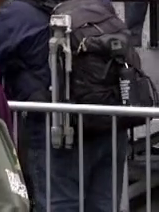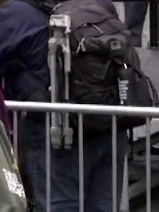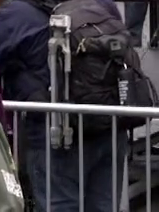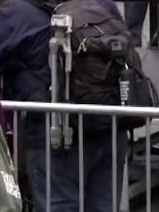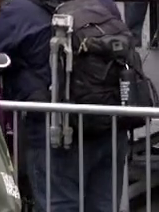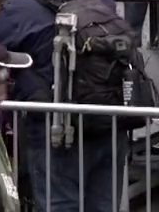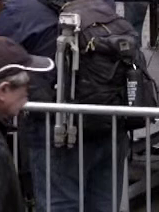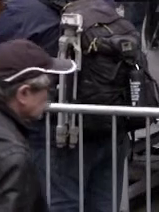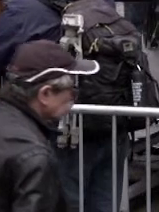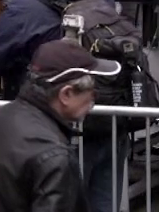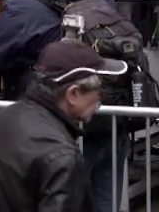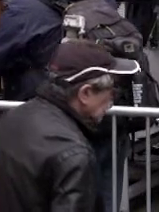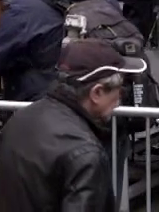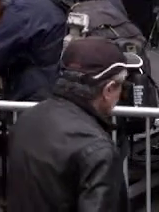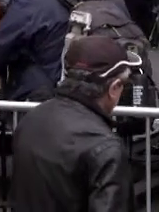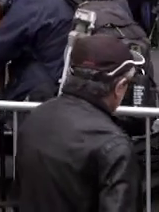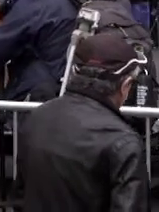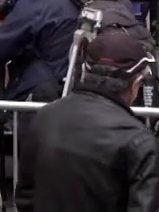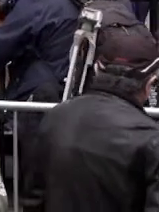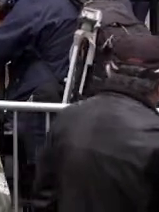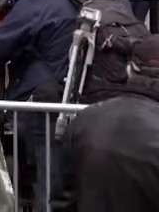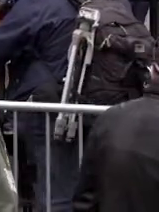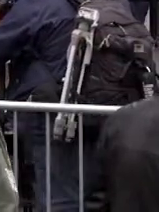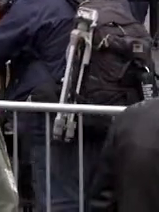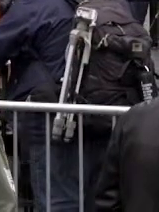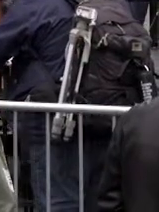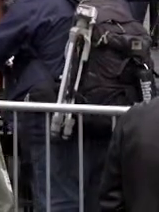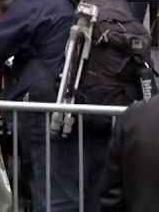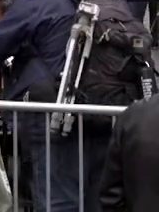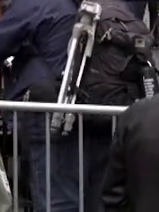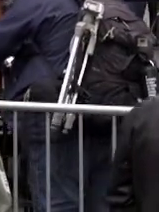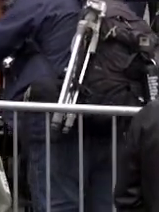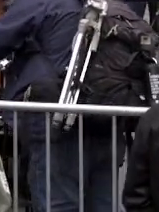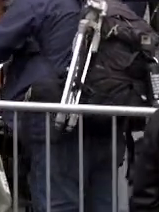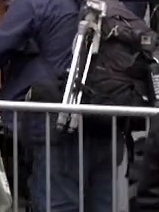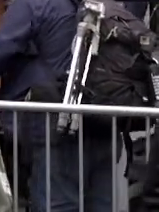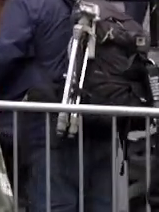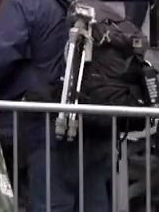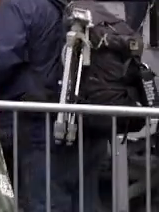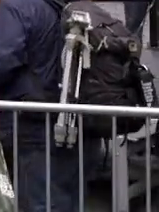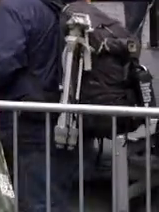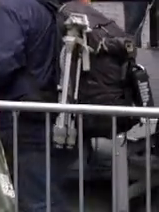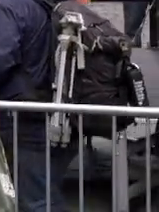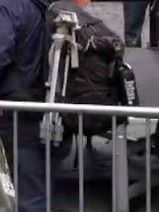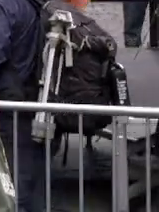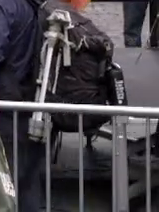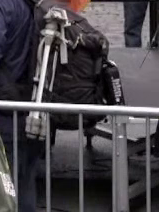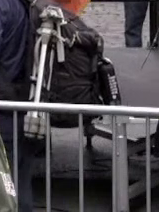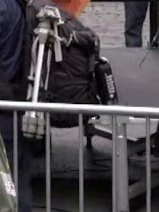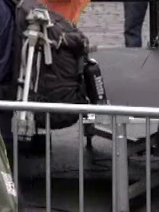Sonia Wysotsky, age 17. Yetta Goldstein, age 20.